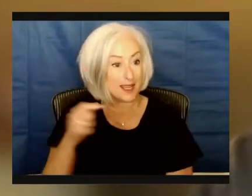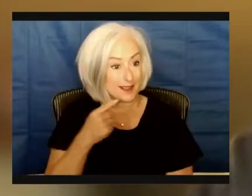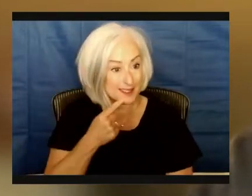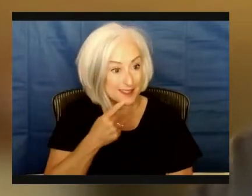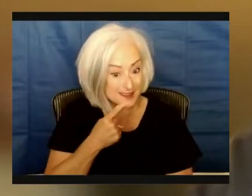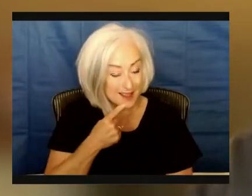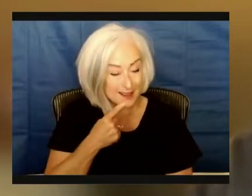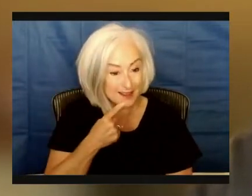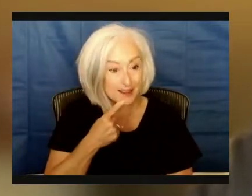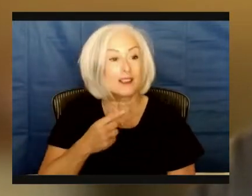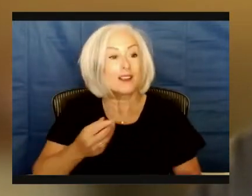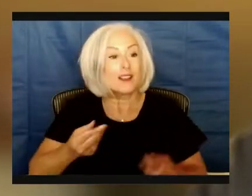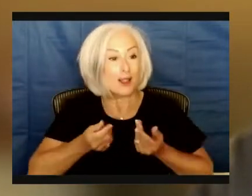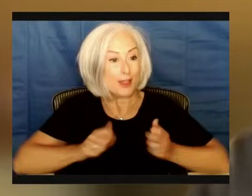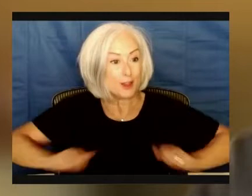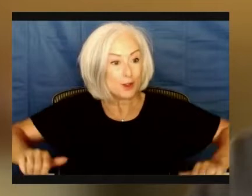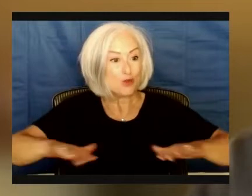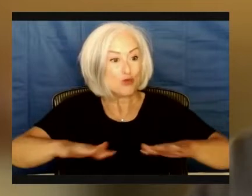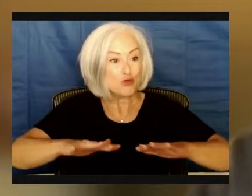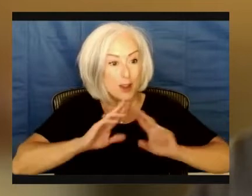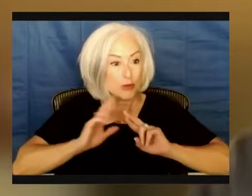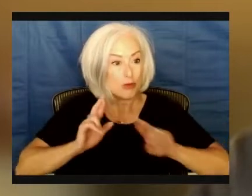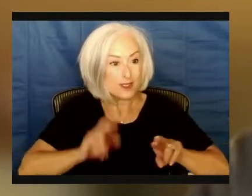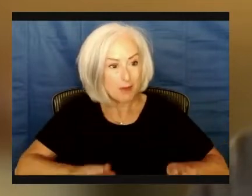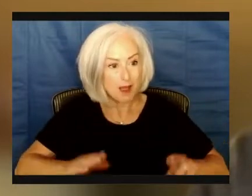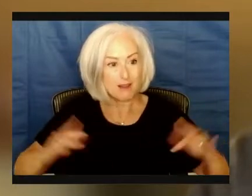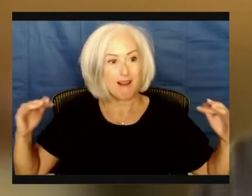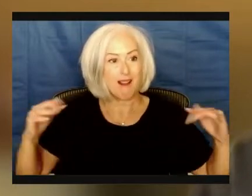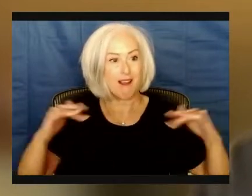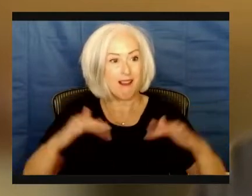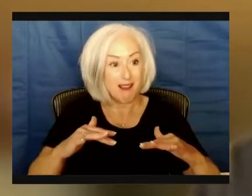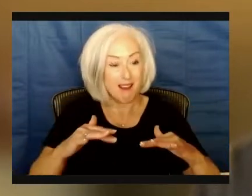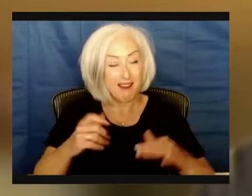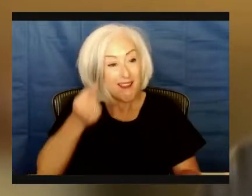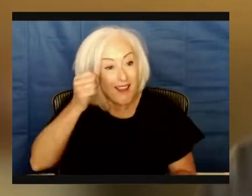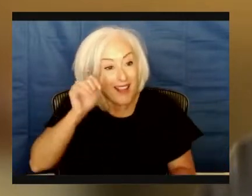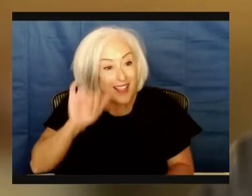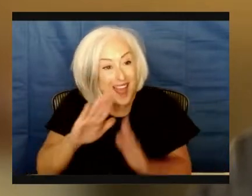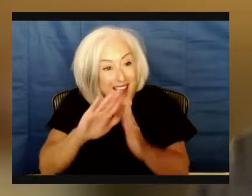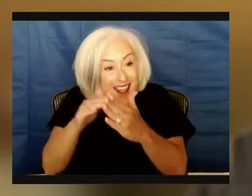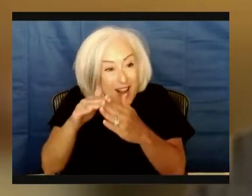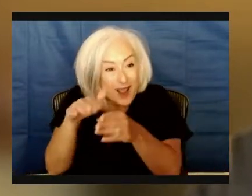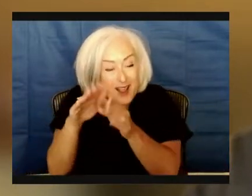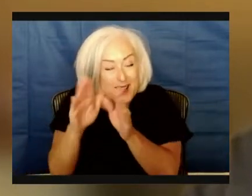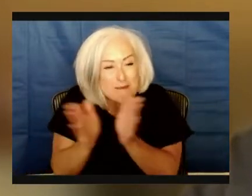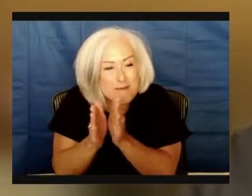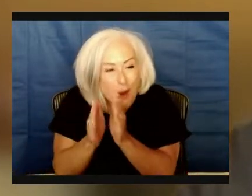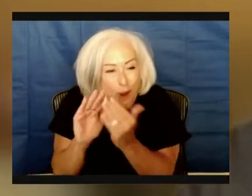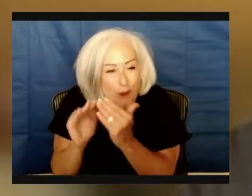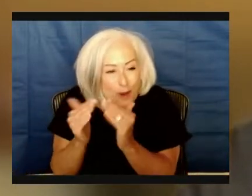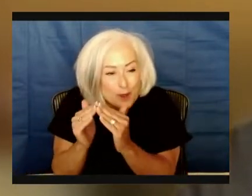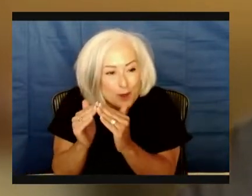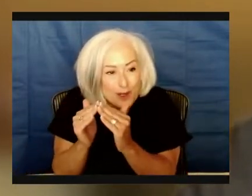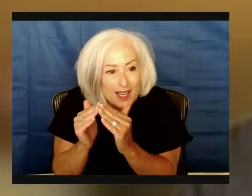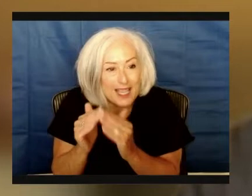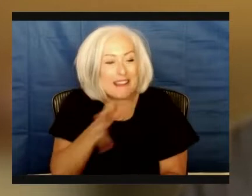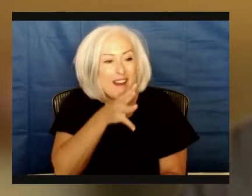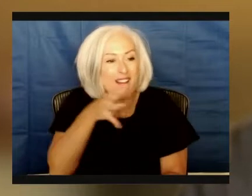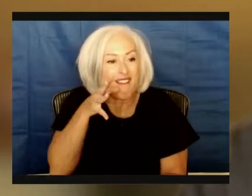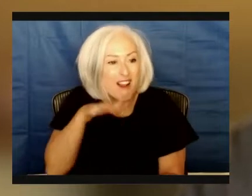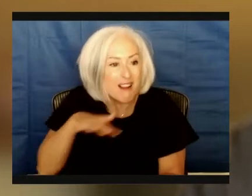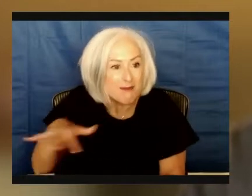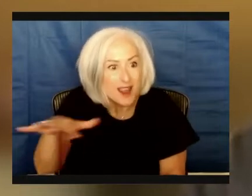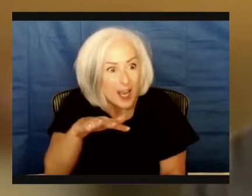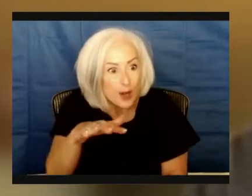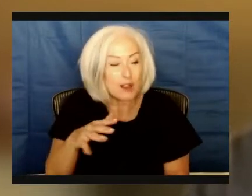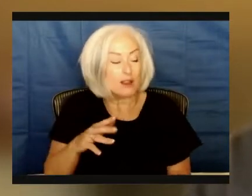from everywhere, this is a tiny community in a very, very rural area. Many of the first responders were volunteer fire